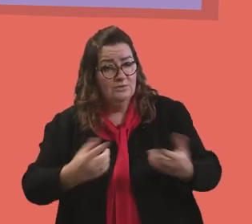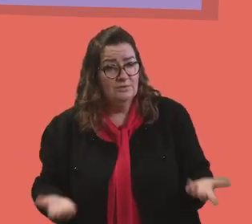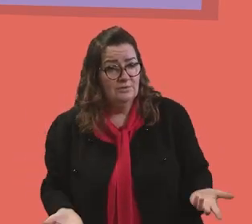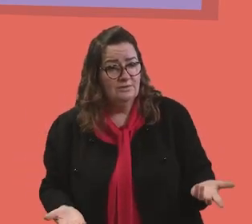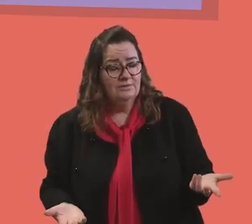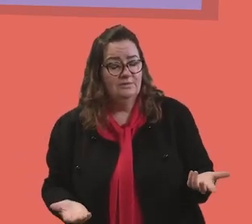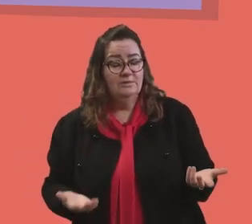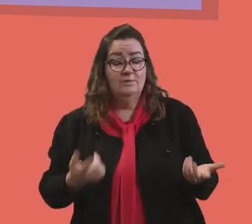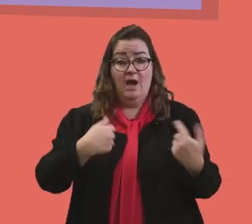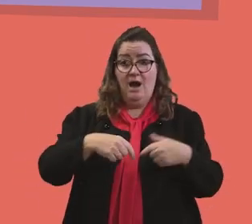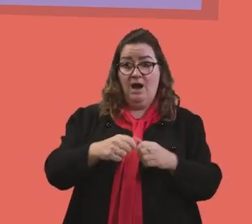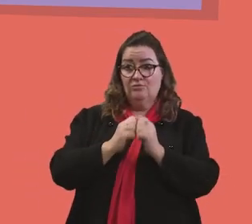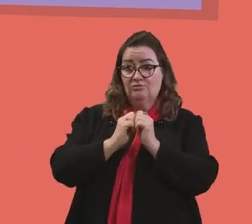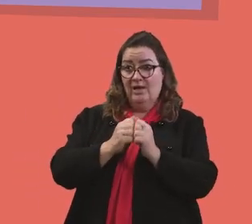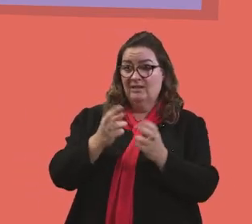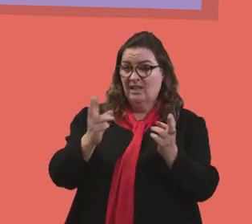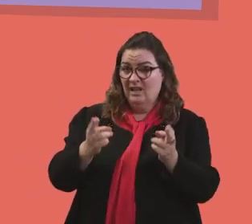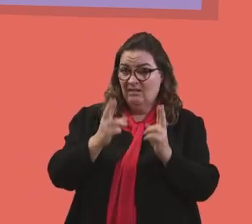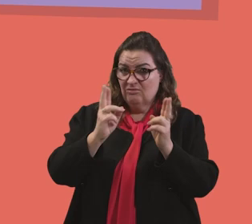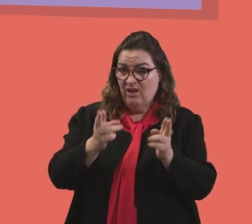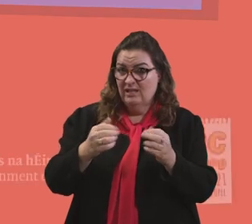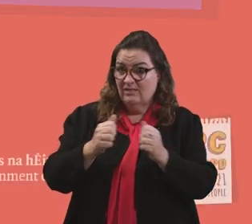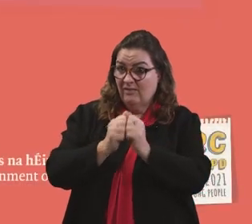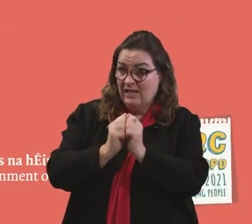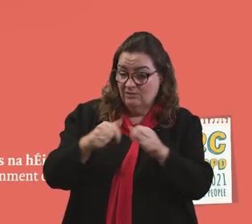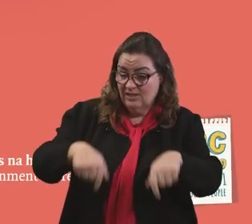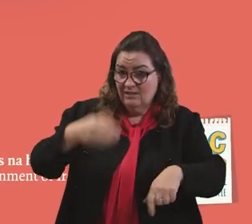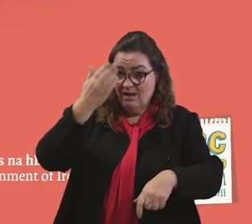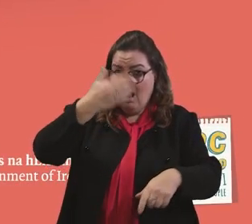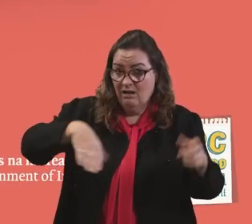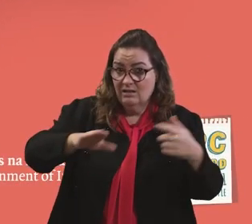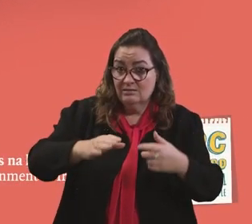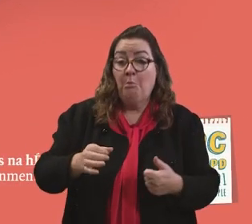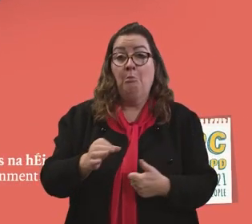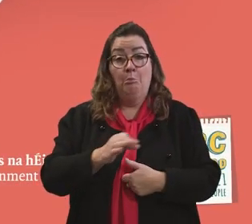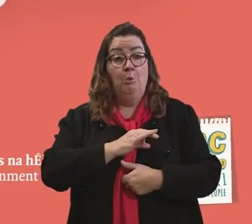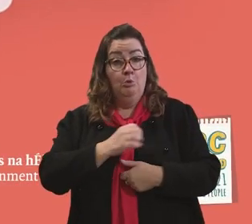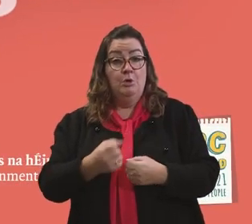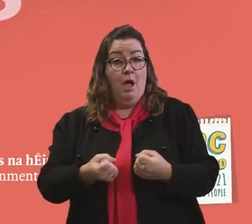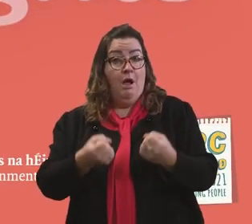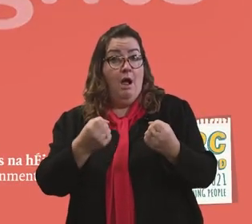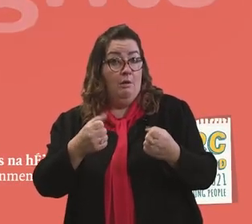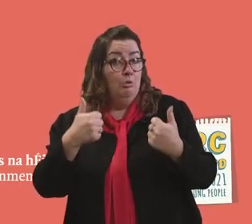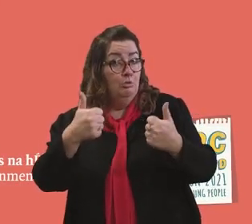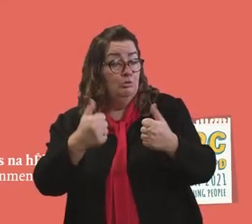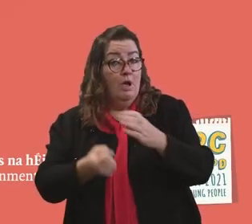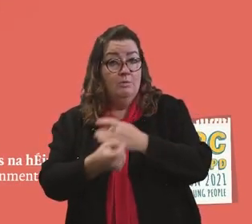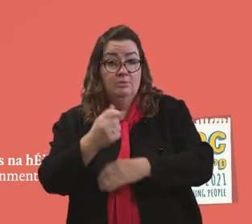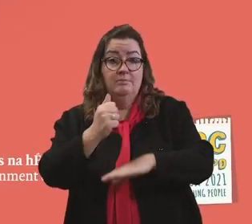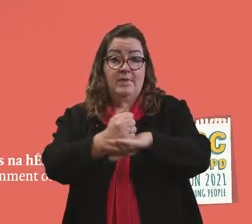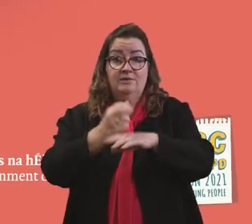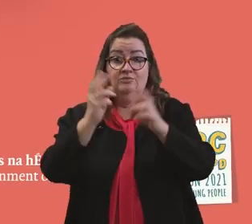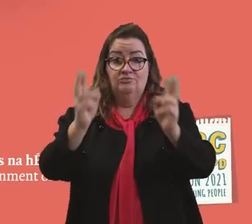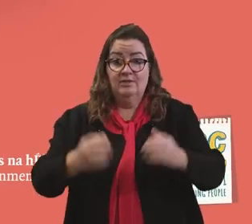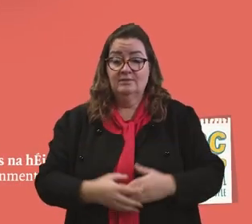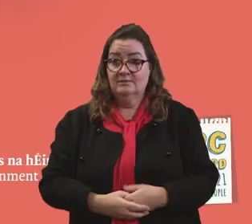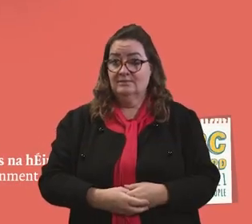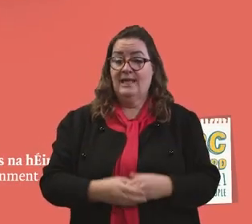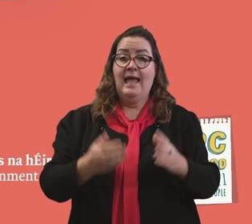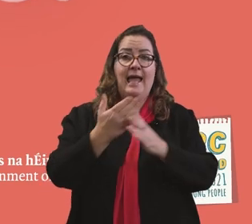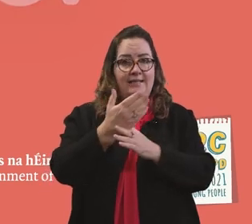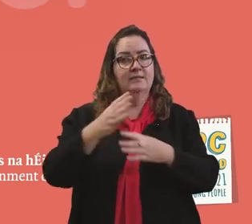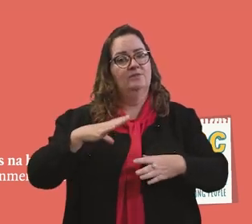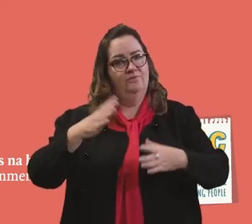about how young people's rights are valued in Ireland. Good opportunities and basic rights. Access to free